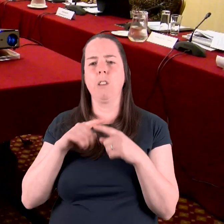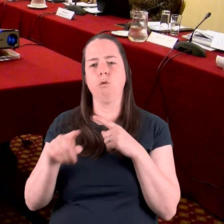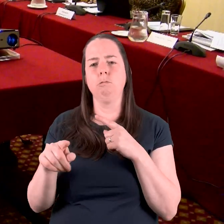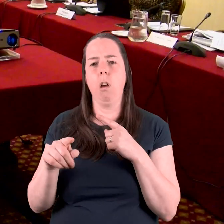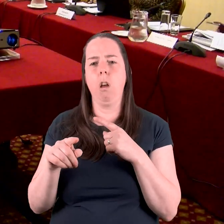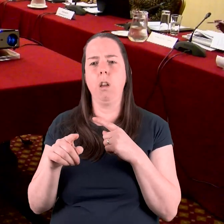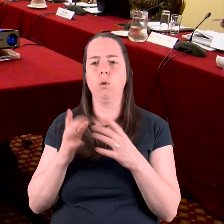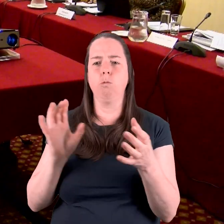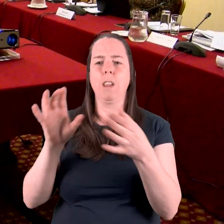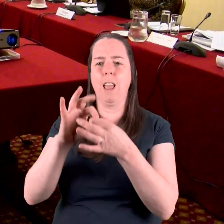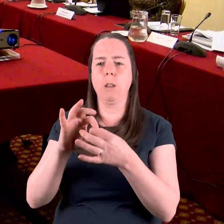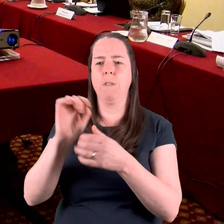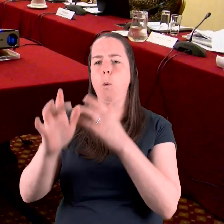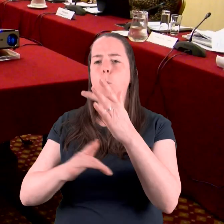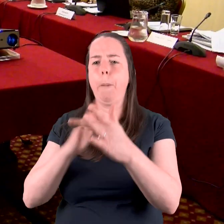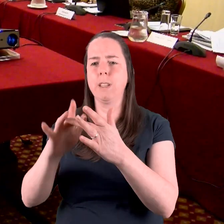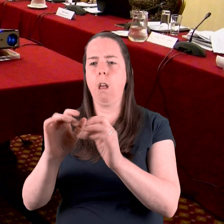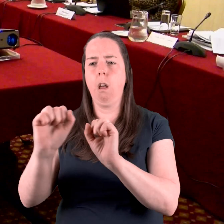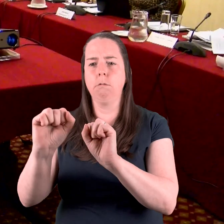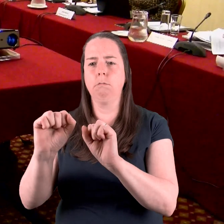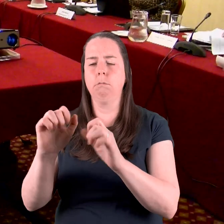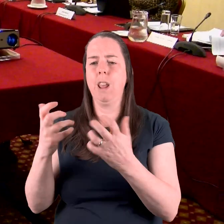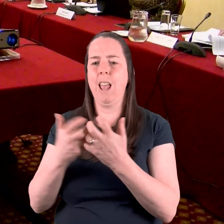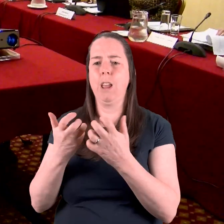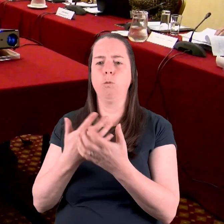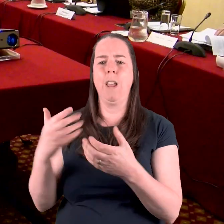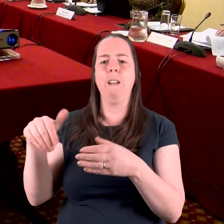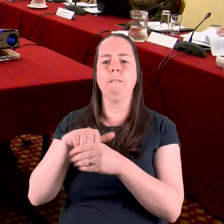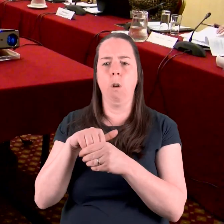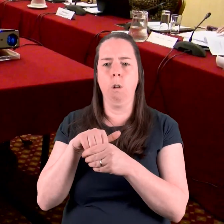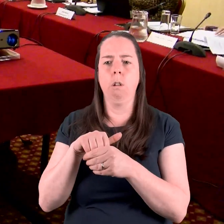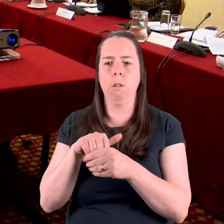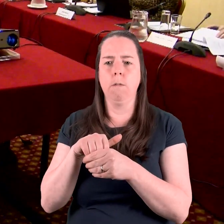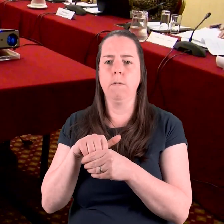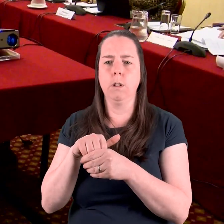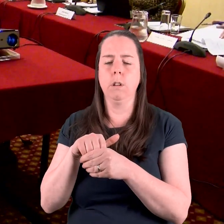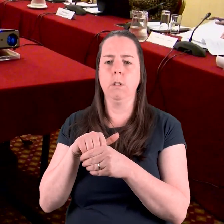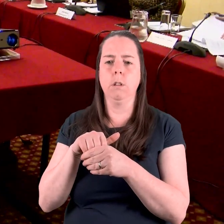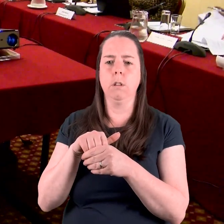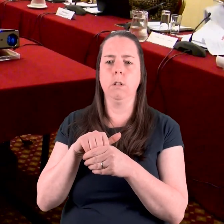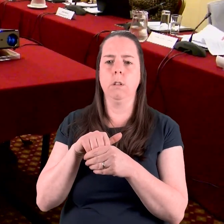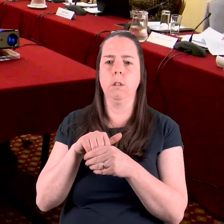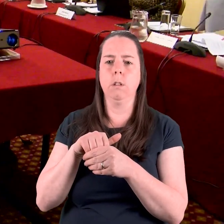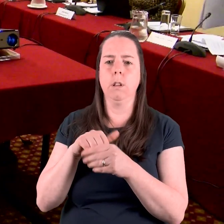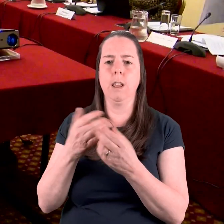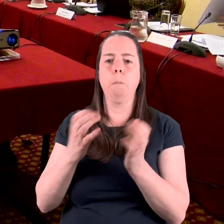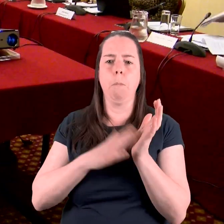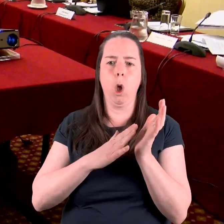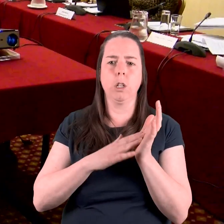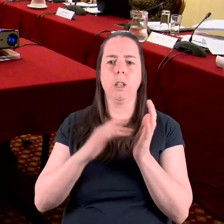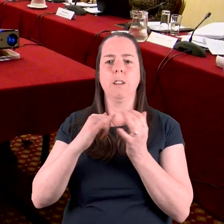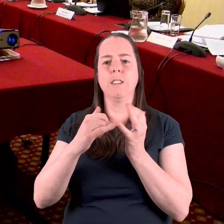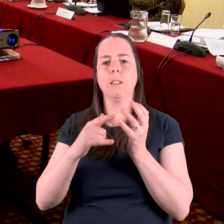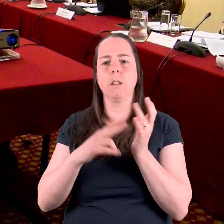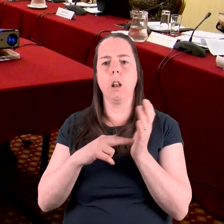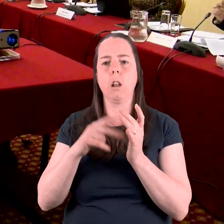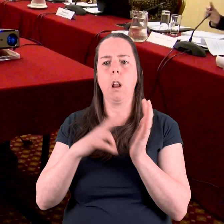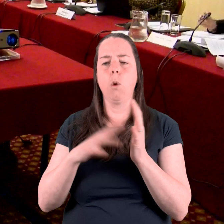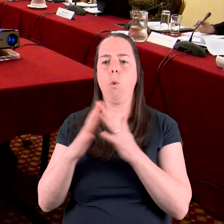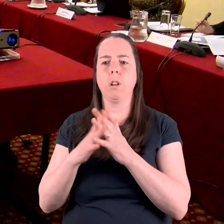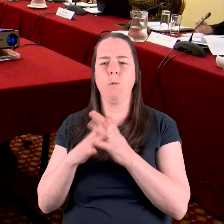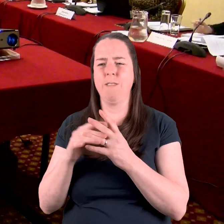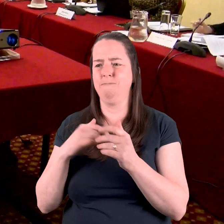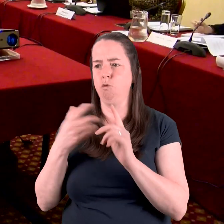dentists. I did try to get engagement from your website about how to get involved in certain Merton